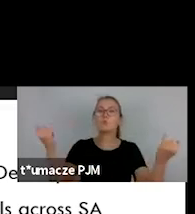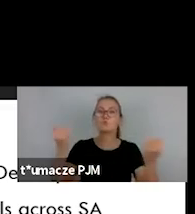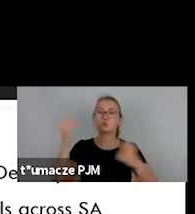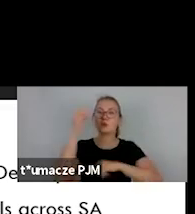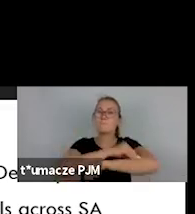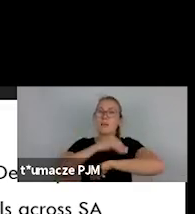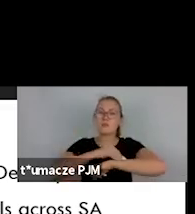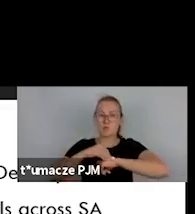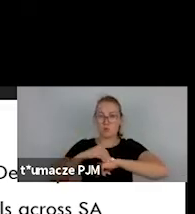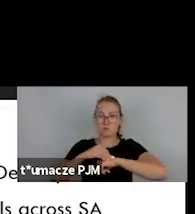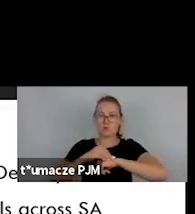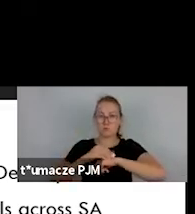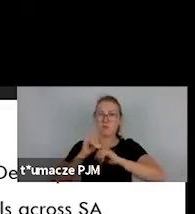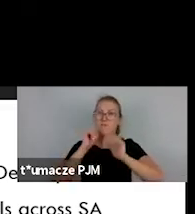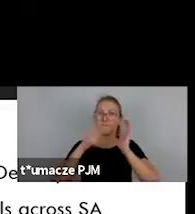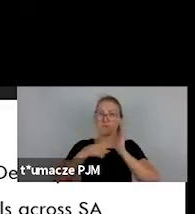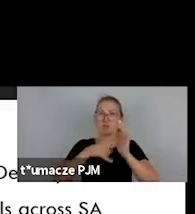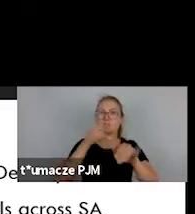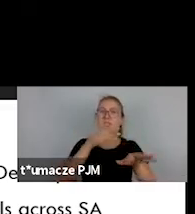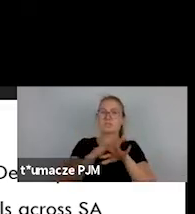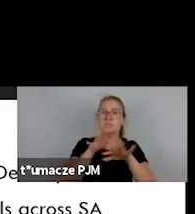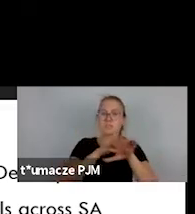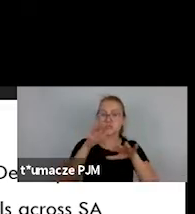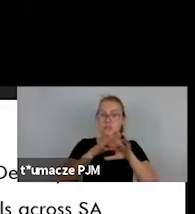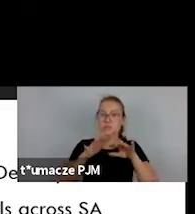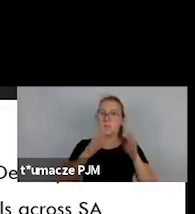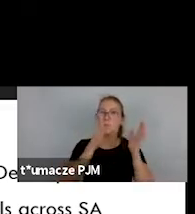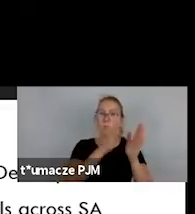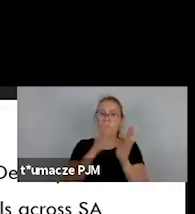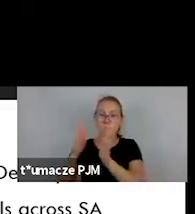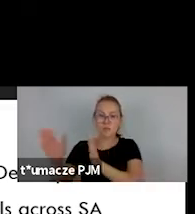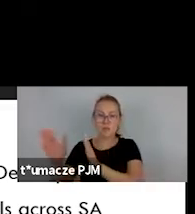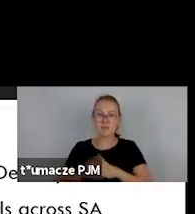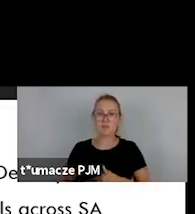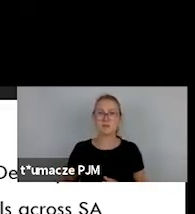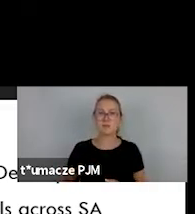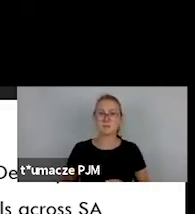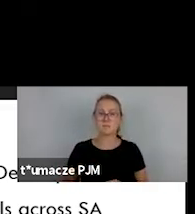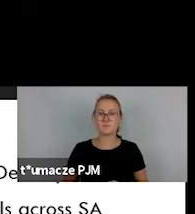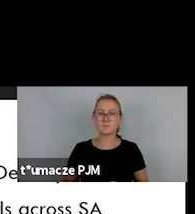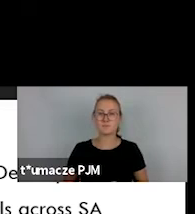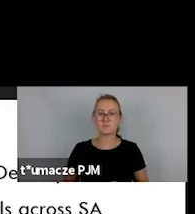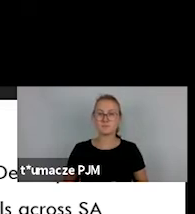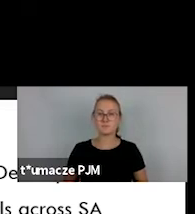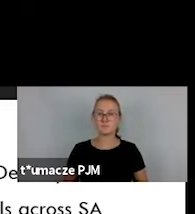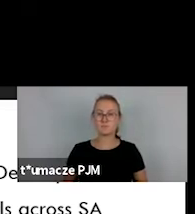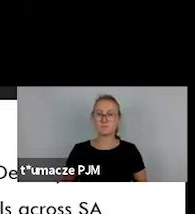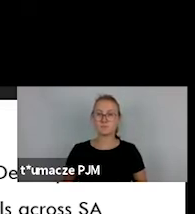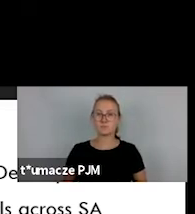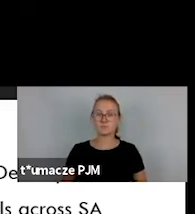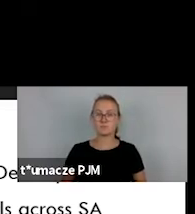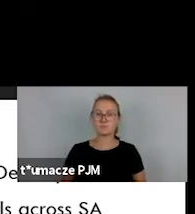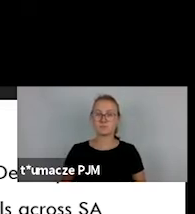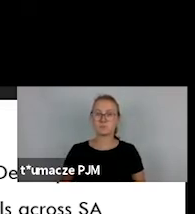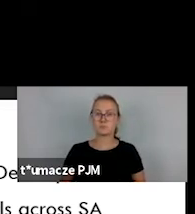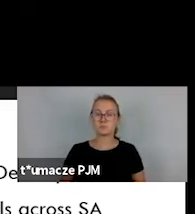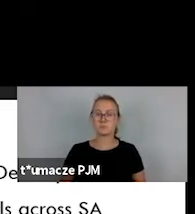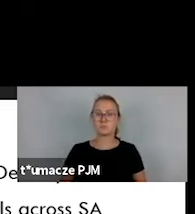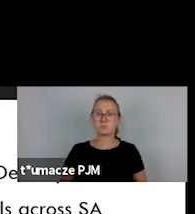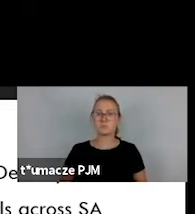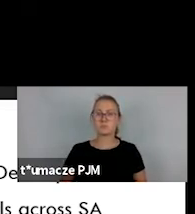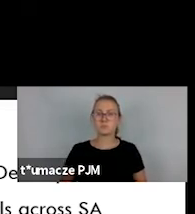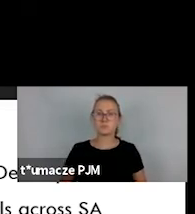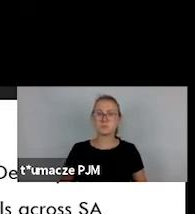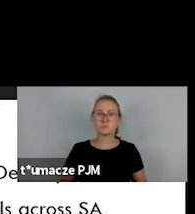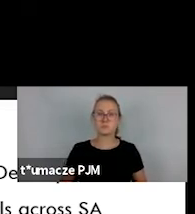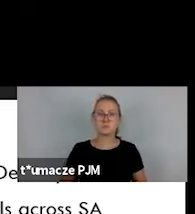deal with illegal liquor outlets or outlet density. You bring together the parks and recreation people, the schools, the